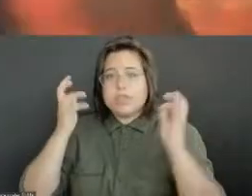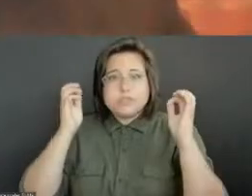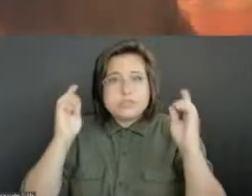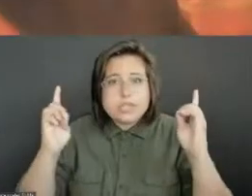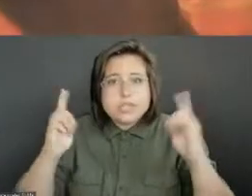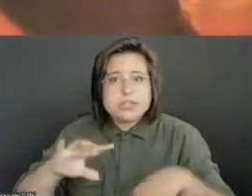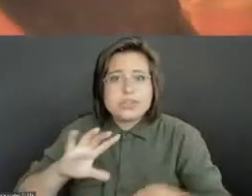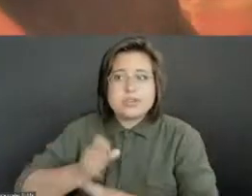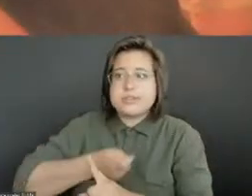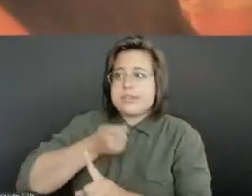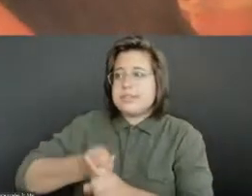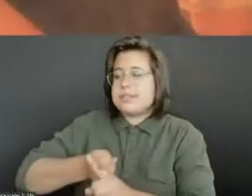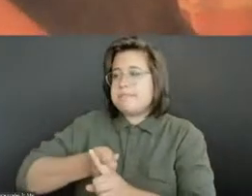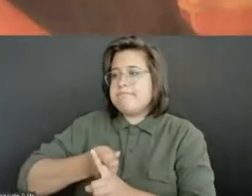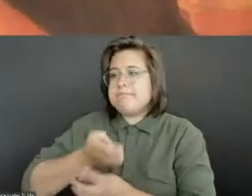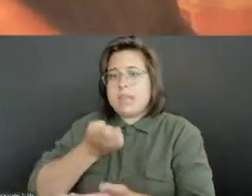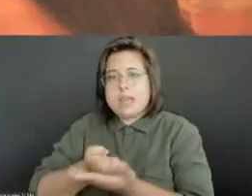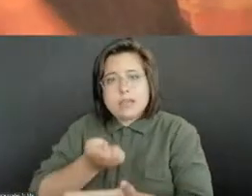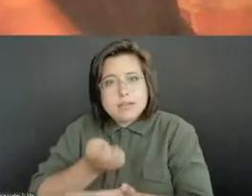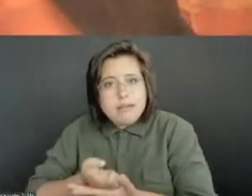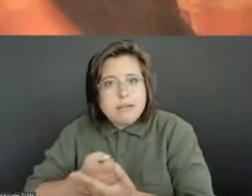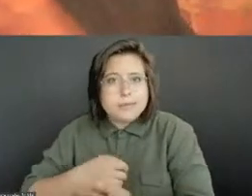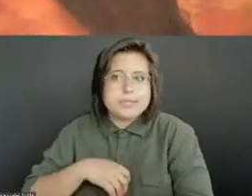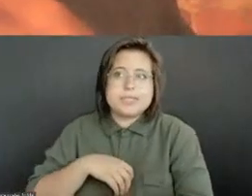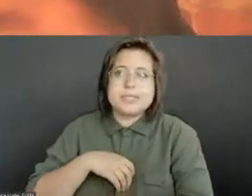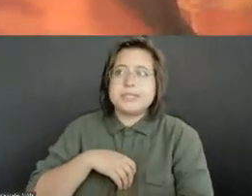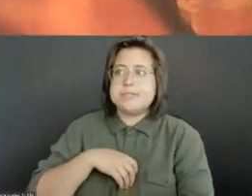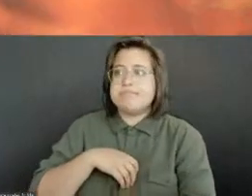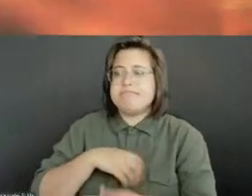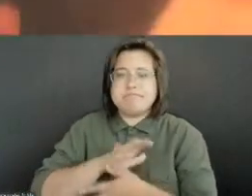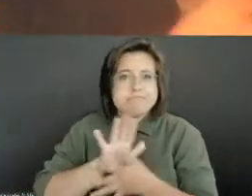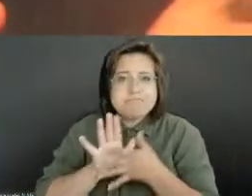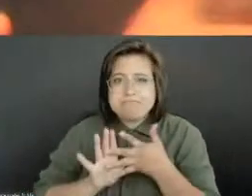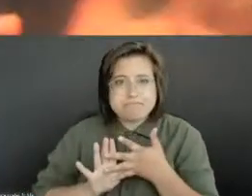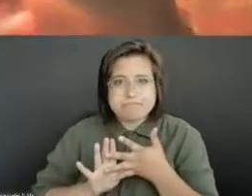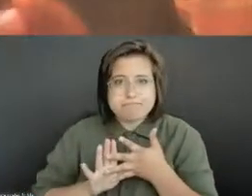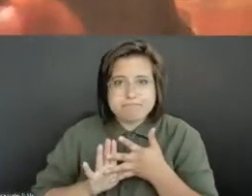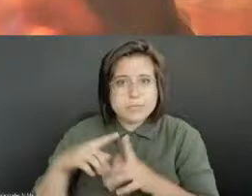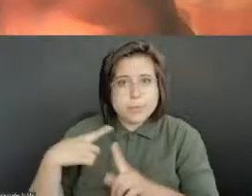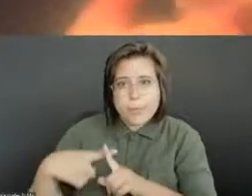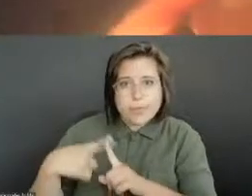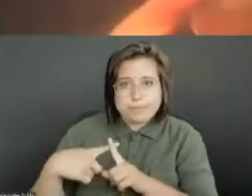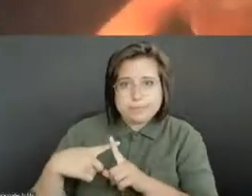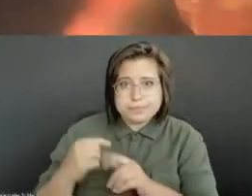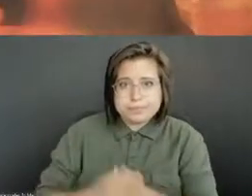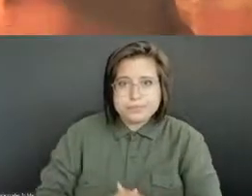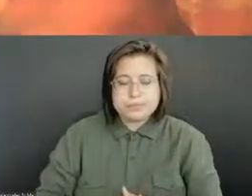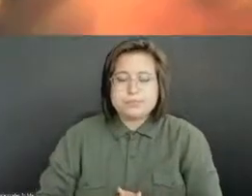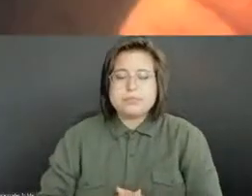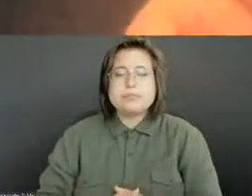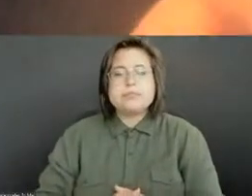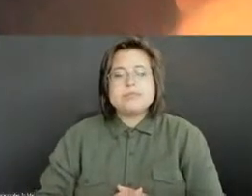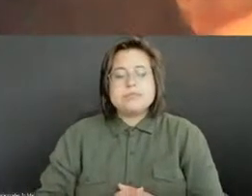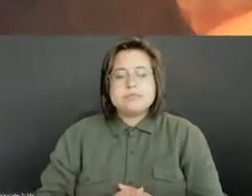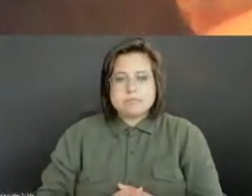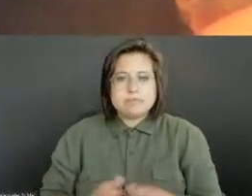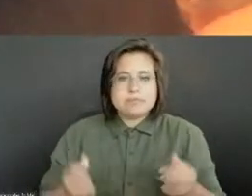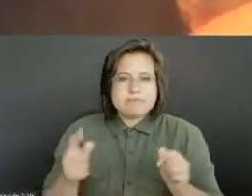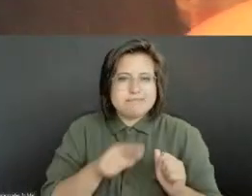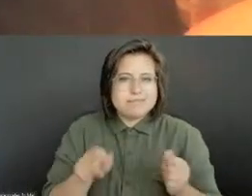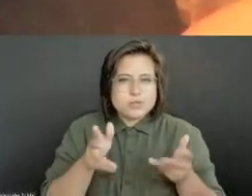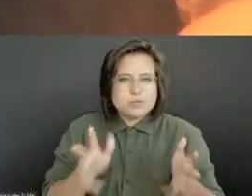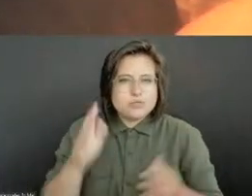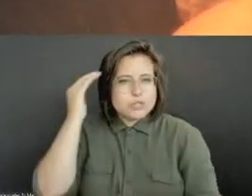has economic implications as well. And so, as many of you know, there